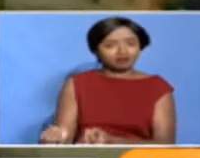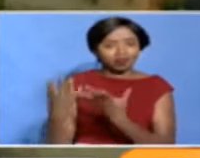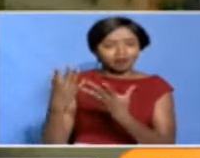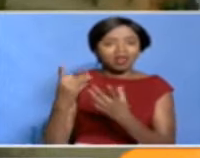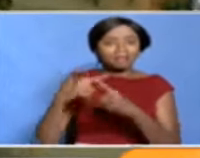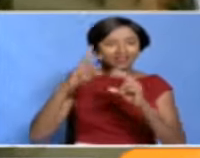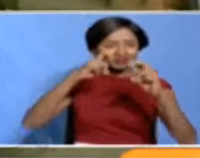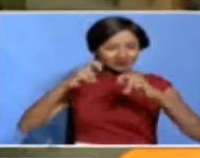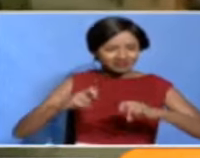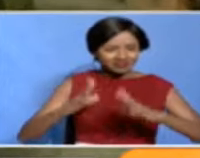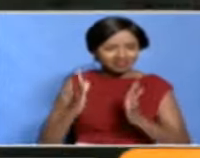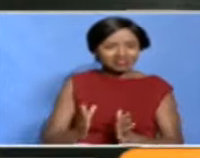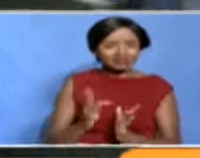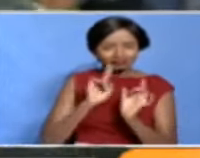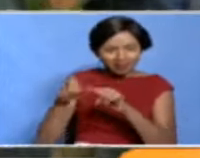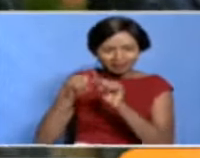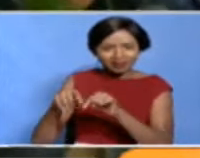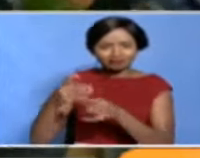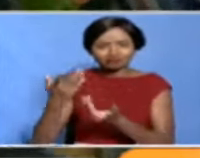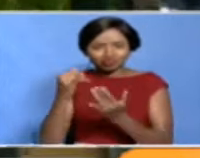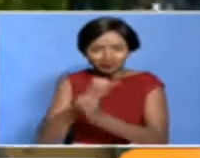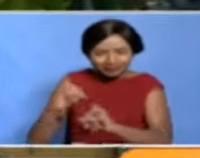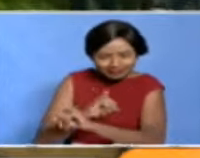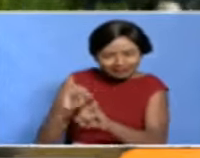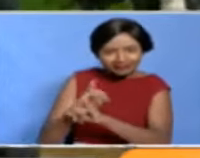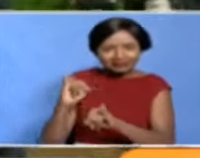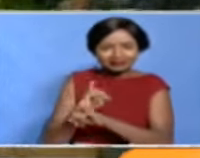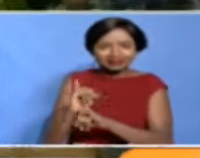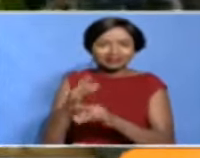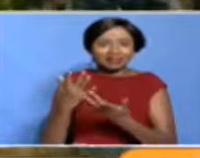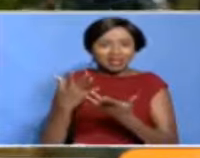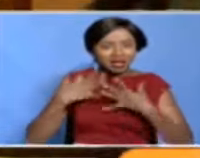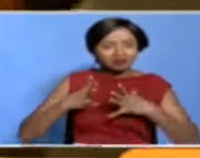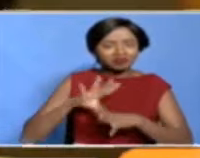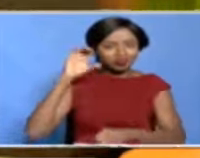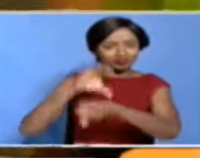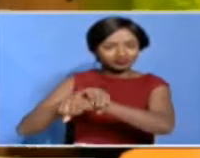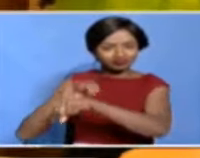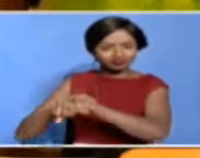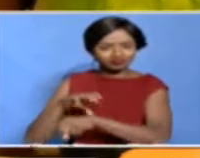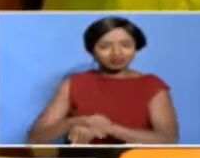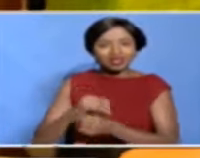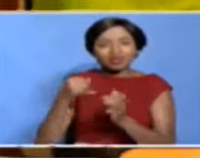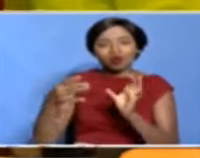flush out any active terror cells, especially those linked to the Dusit attackers.